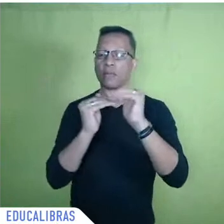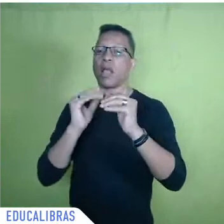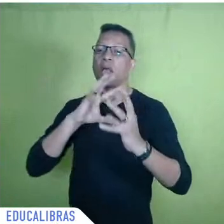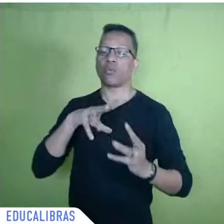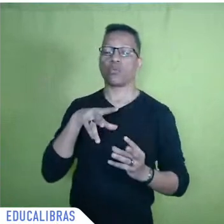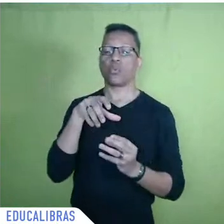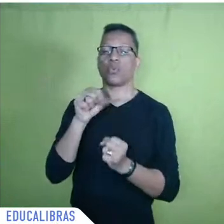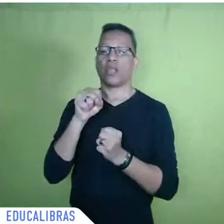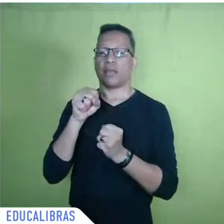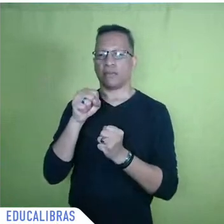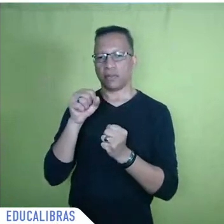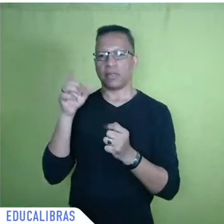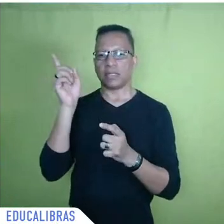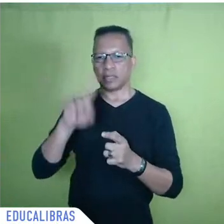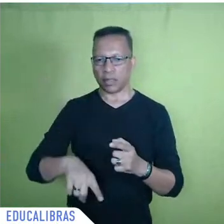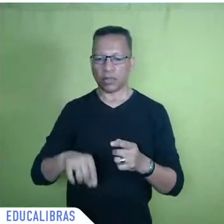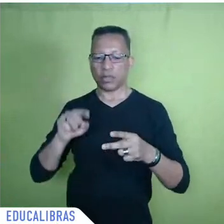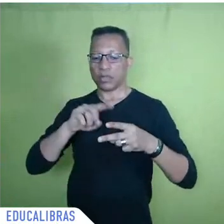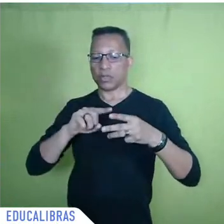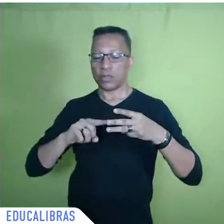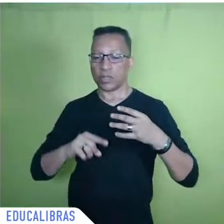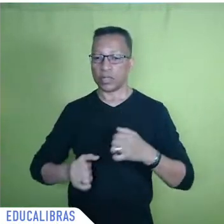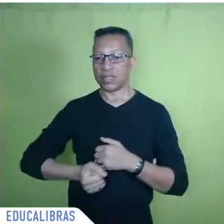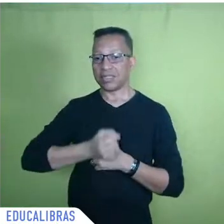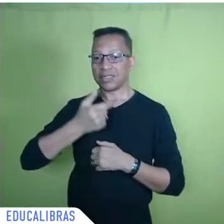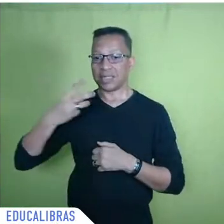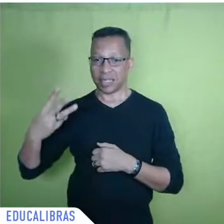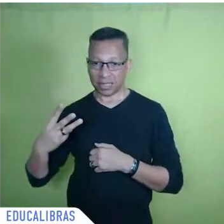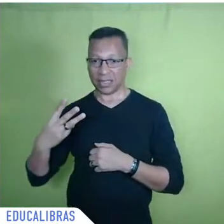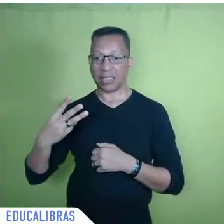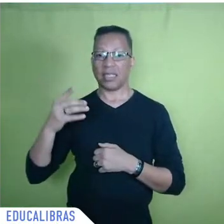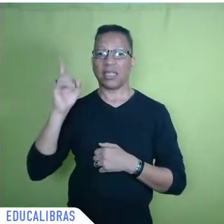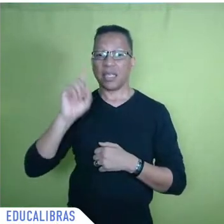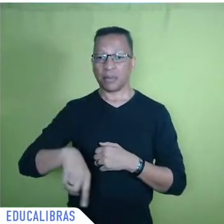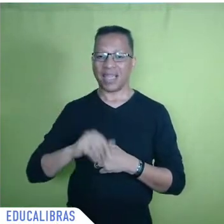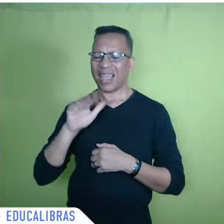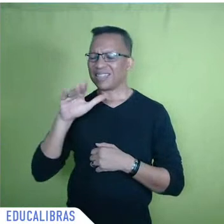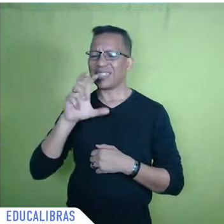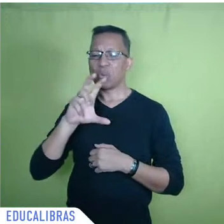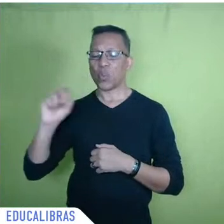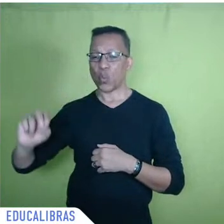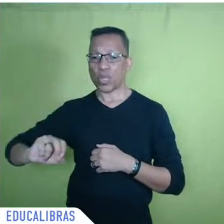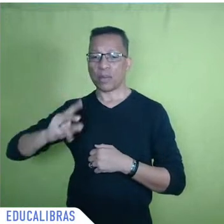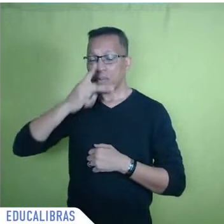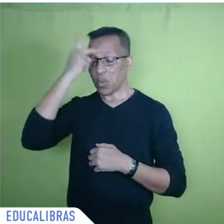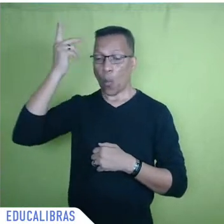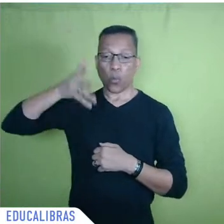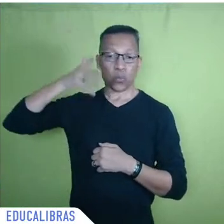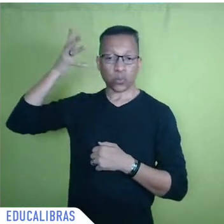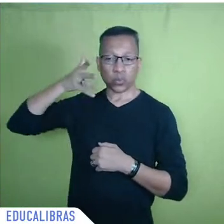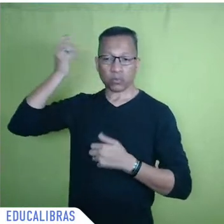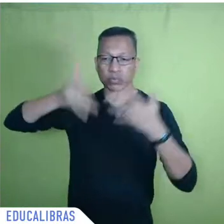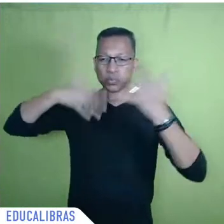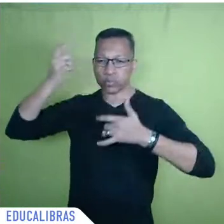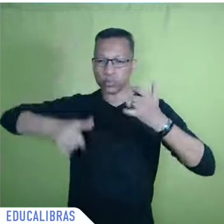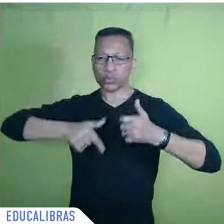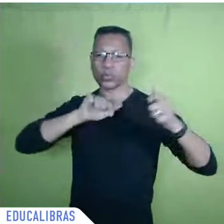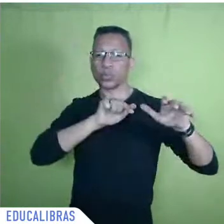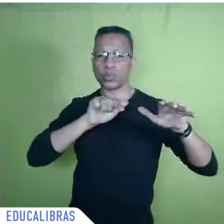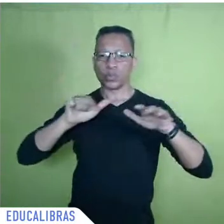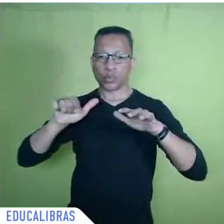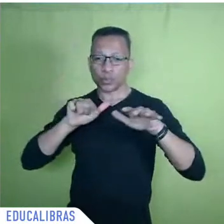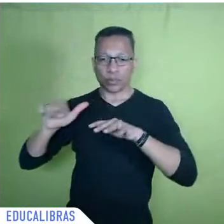Sustainable Development Goals. There will be 13 panels and more than 50